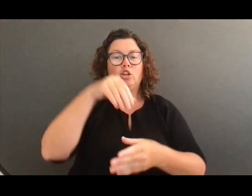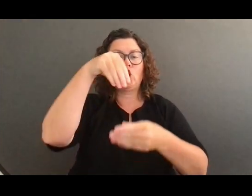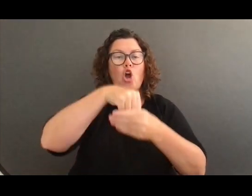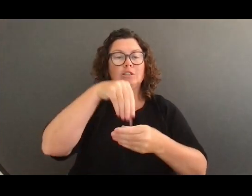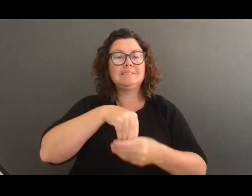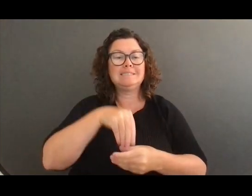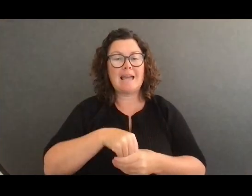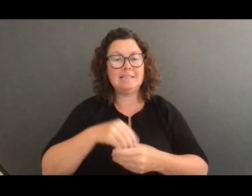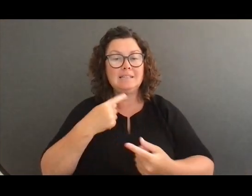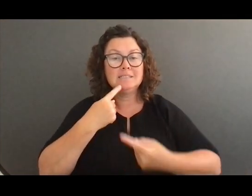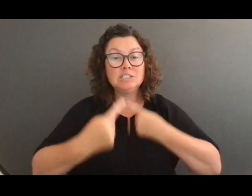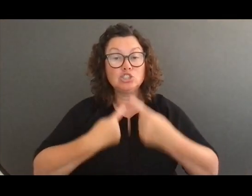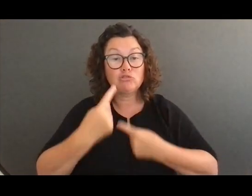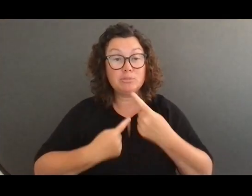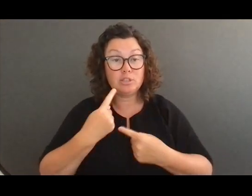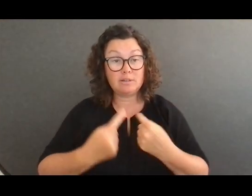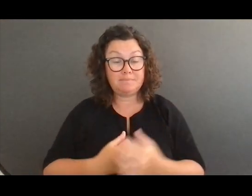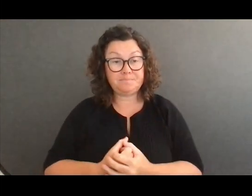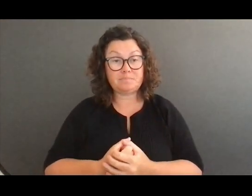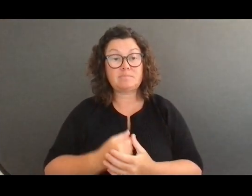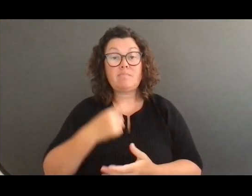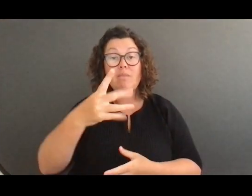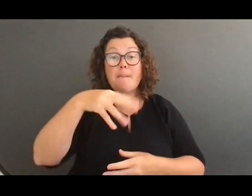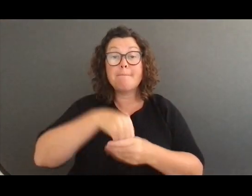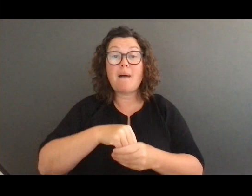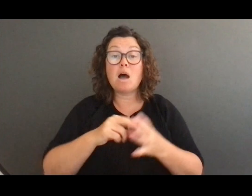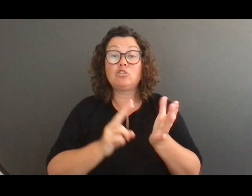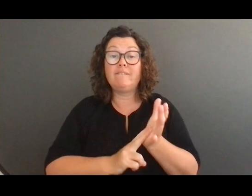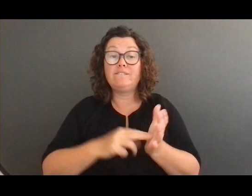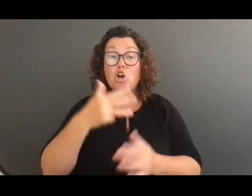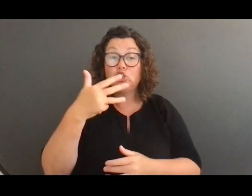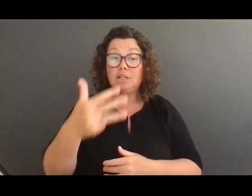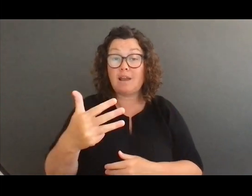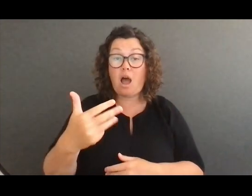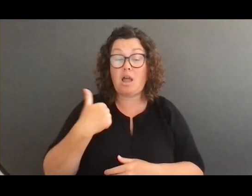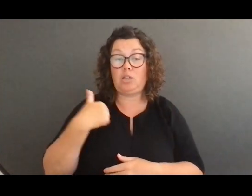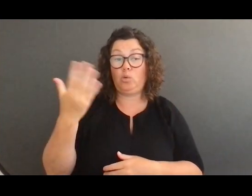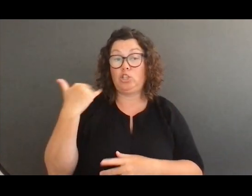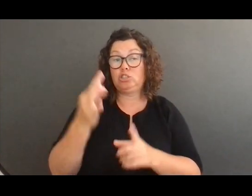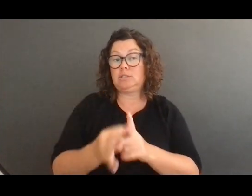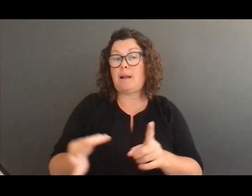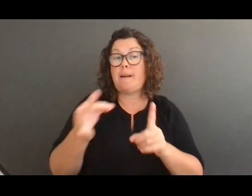So also as part of version 9, we just refined and updated the learning area.